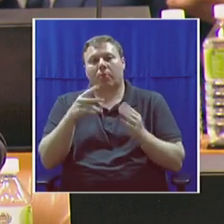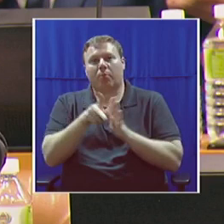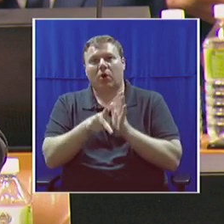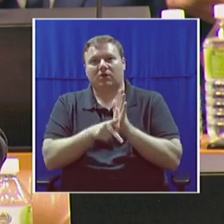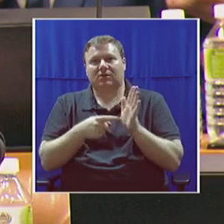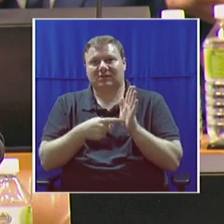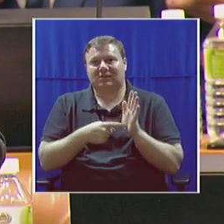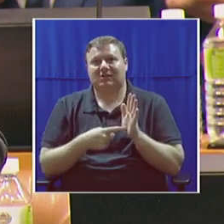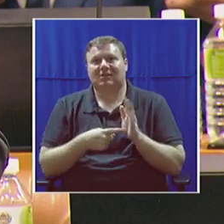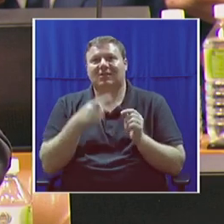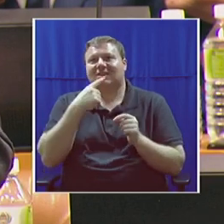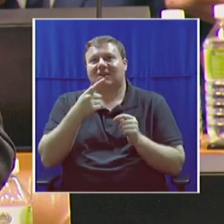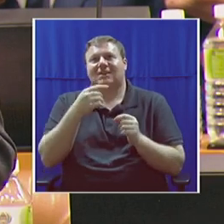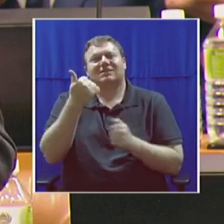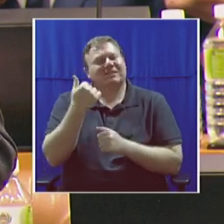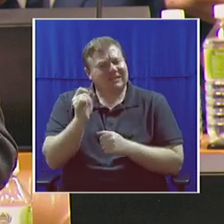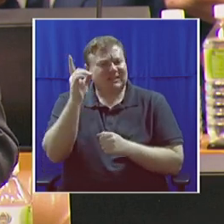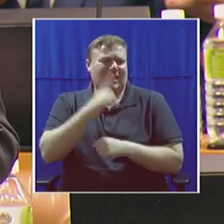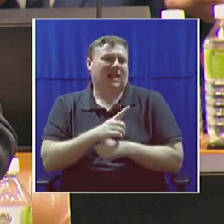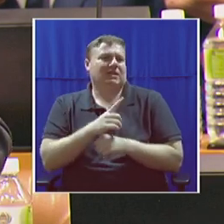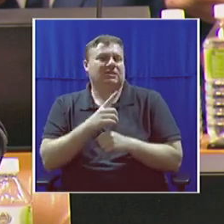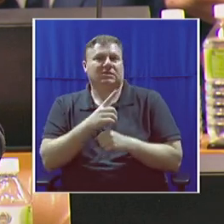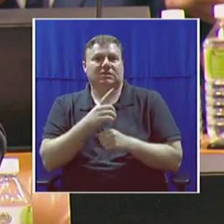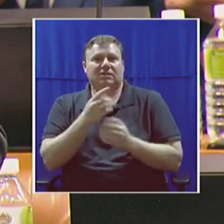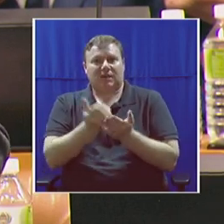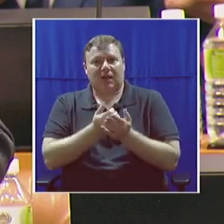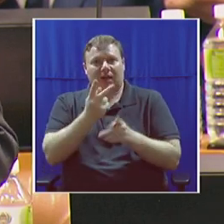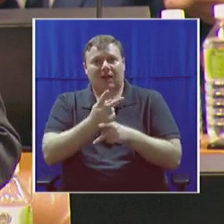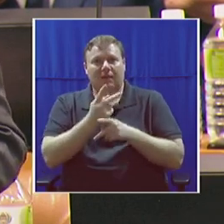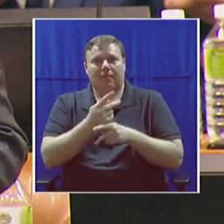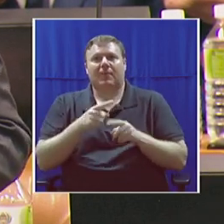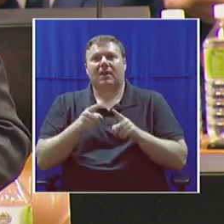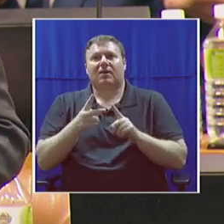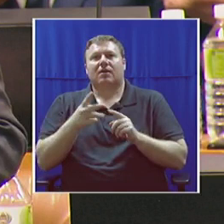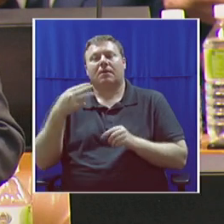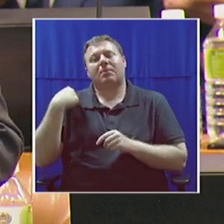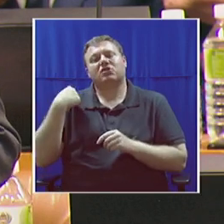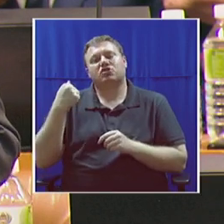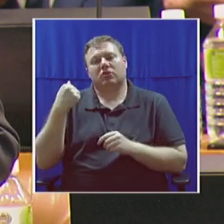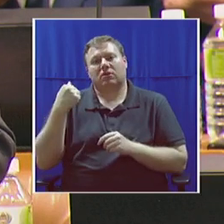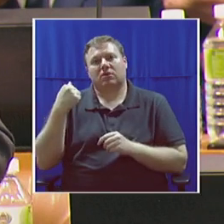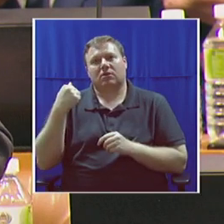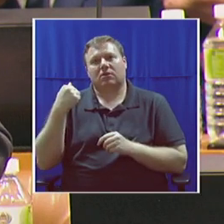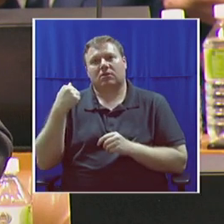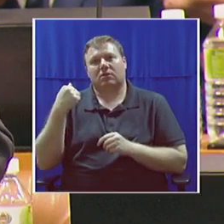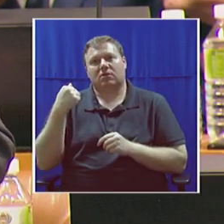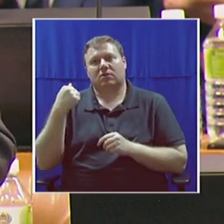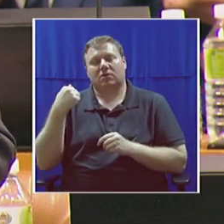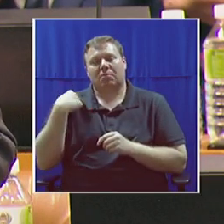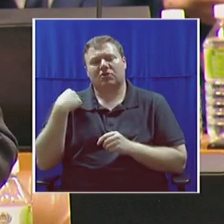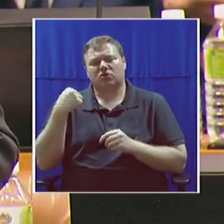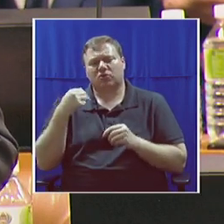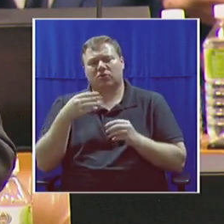suggests there should be a 60-day stock holding then there's a ministerial directive that says no we only need 10.3 million